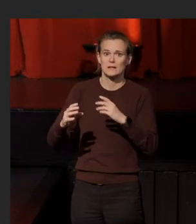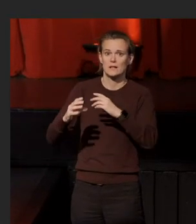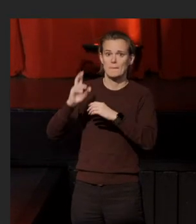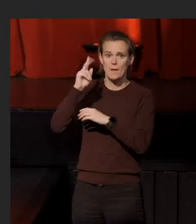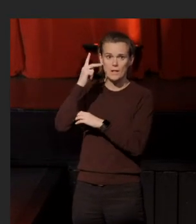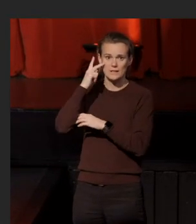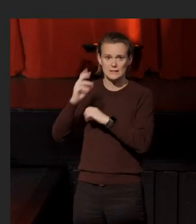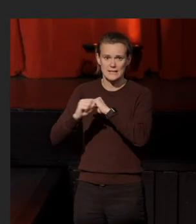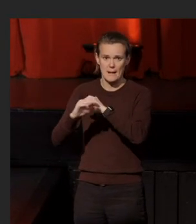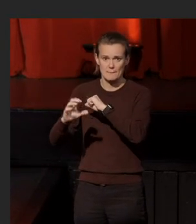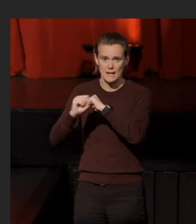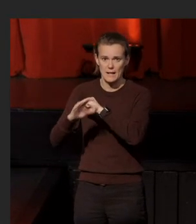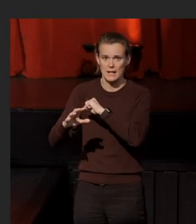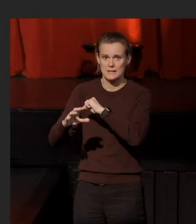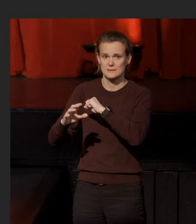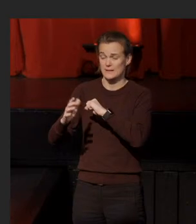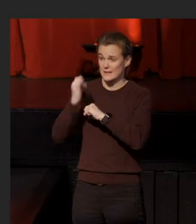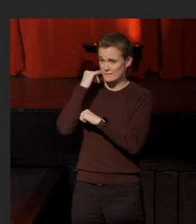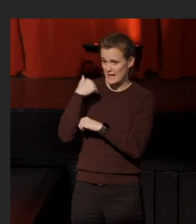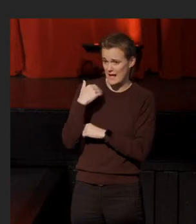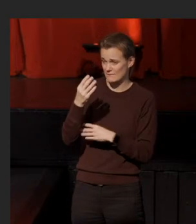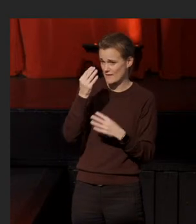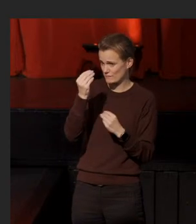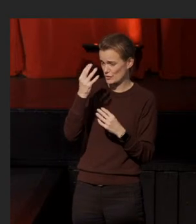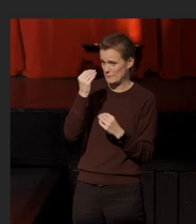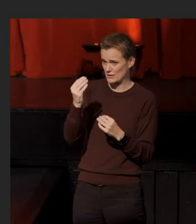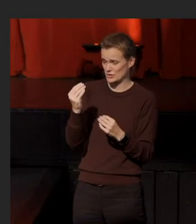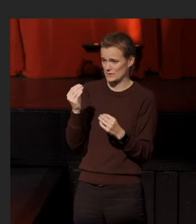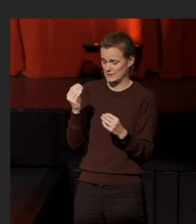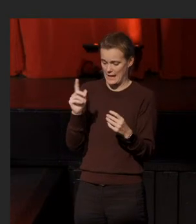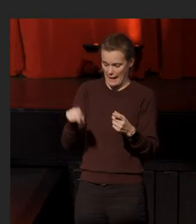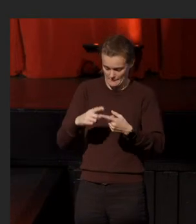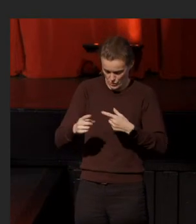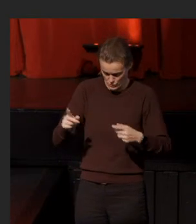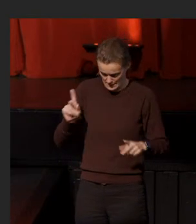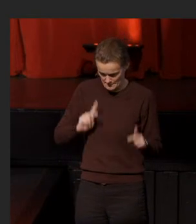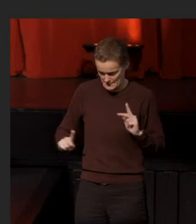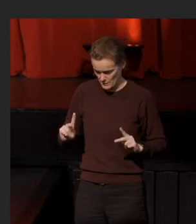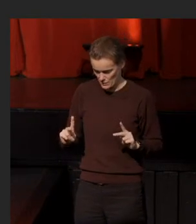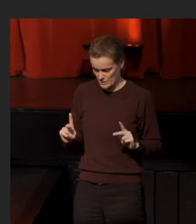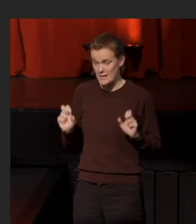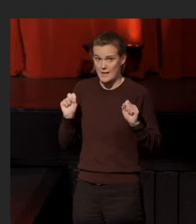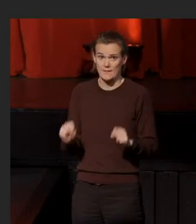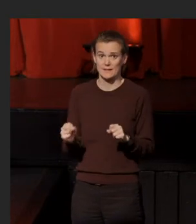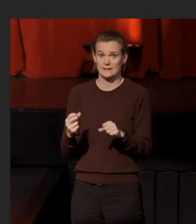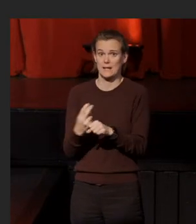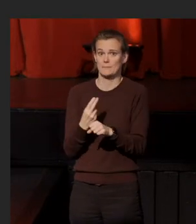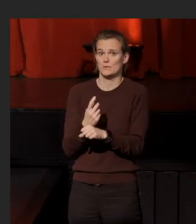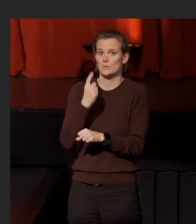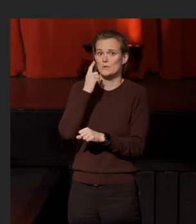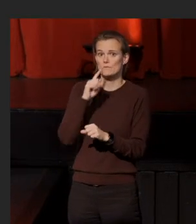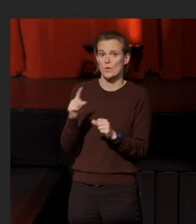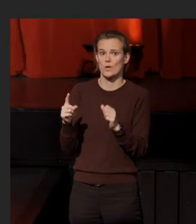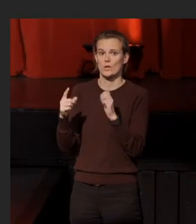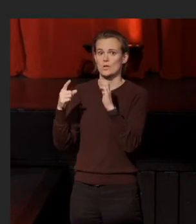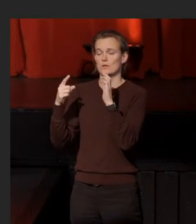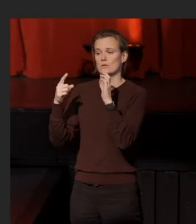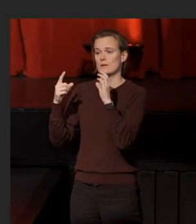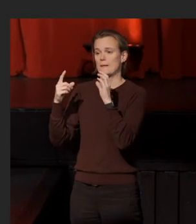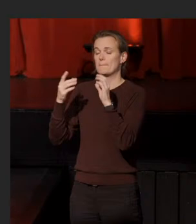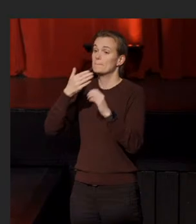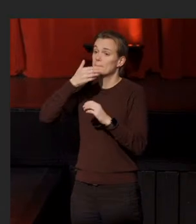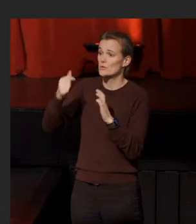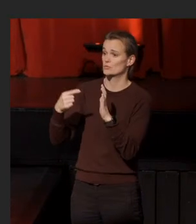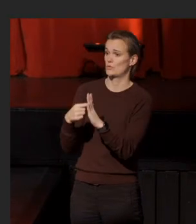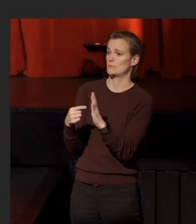politicians having information about us can be used to represent us better. When we don't know how